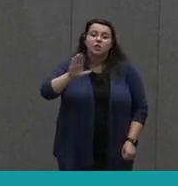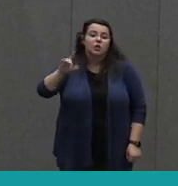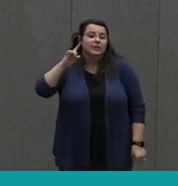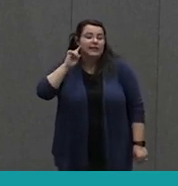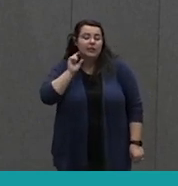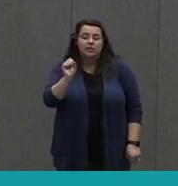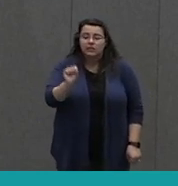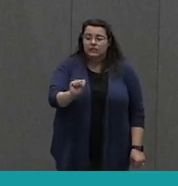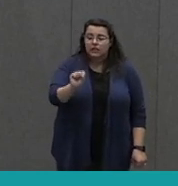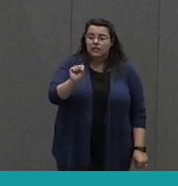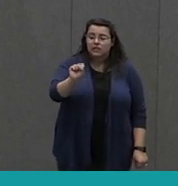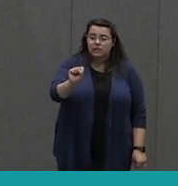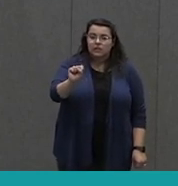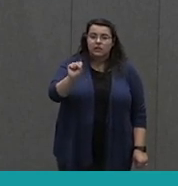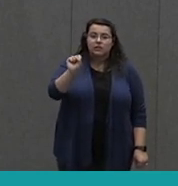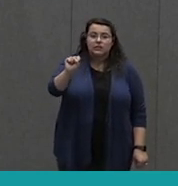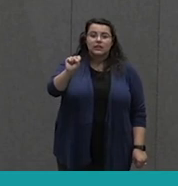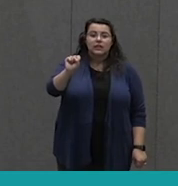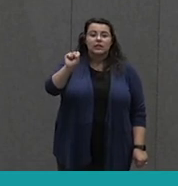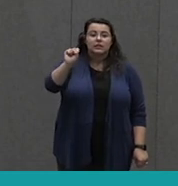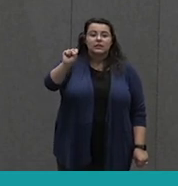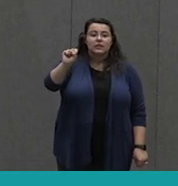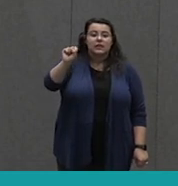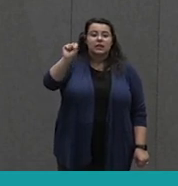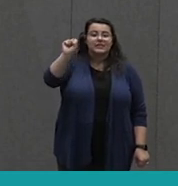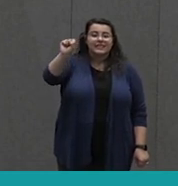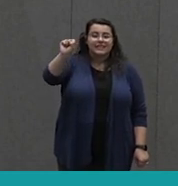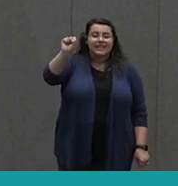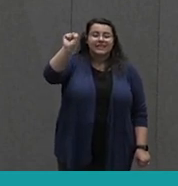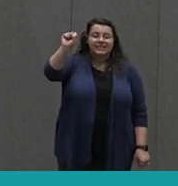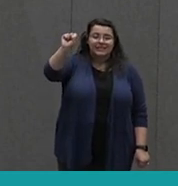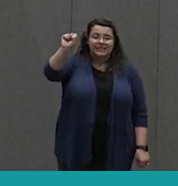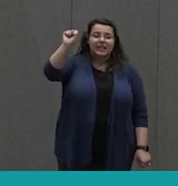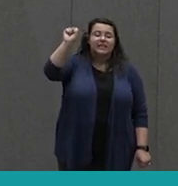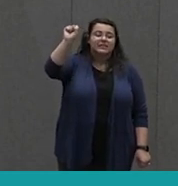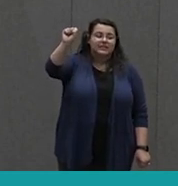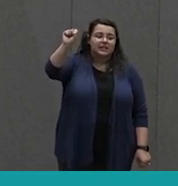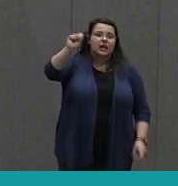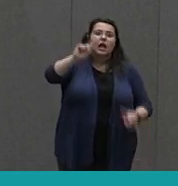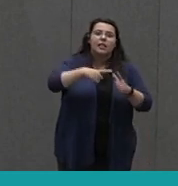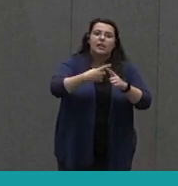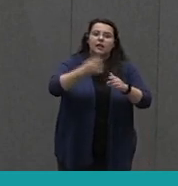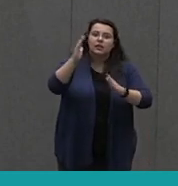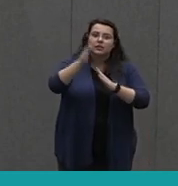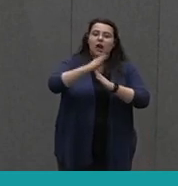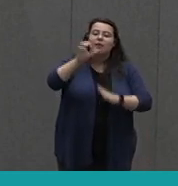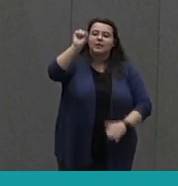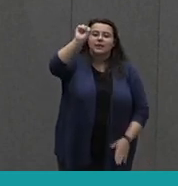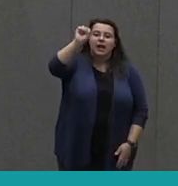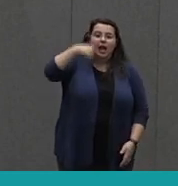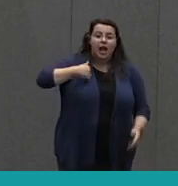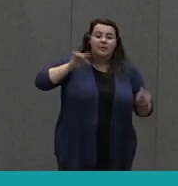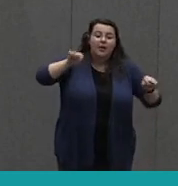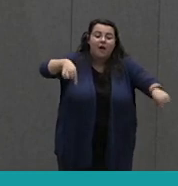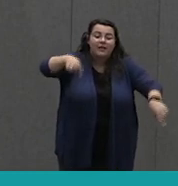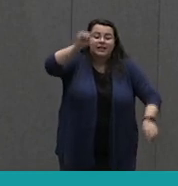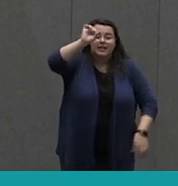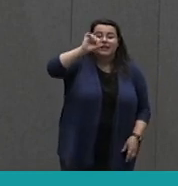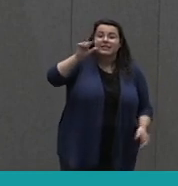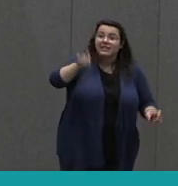a little bit sleepy. I need to take a break, please. Letter A just comes over on